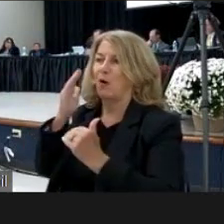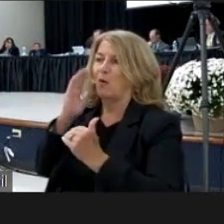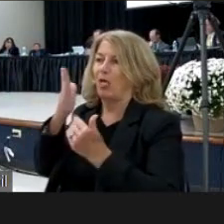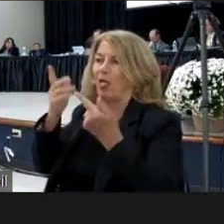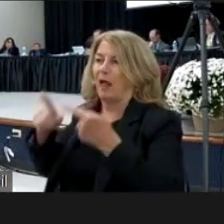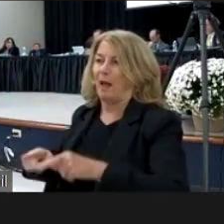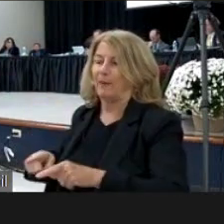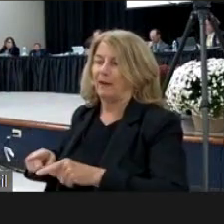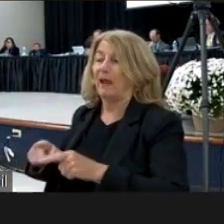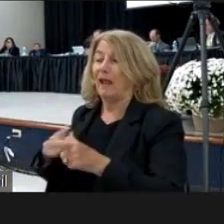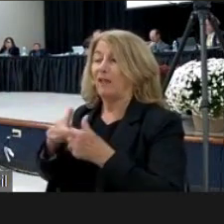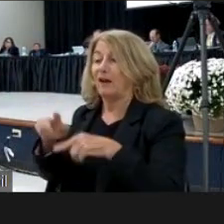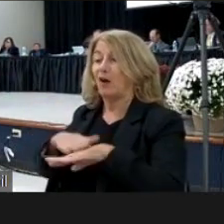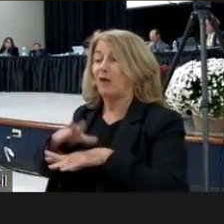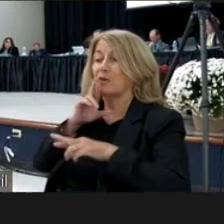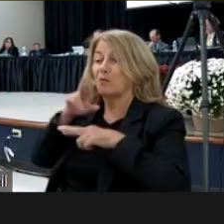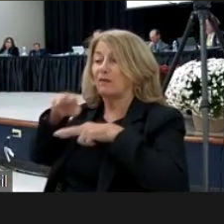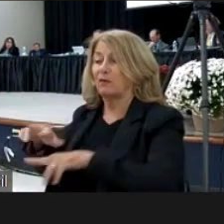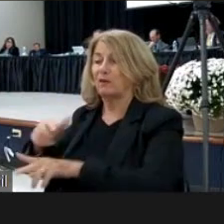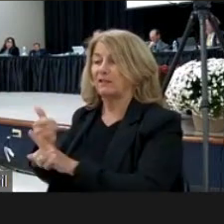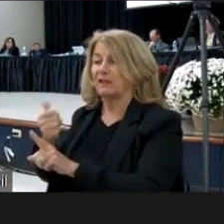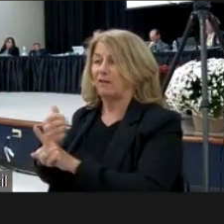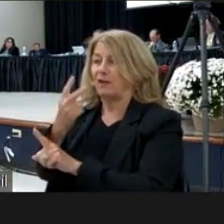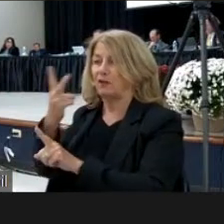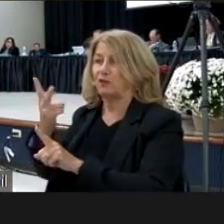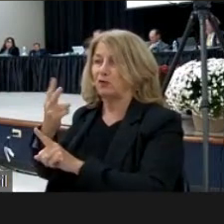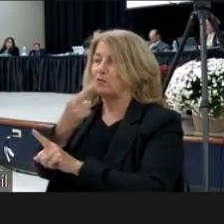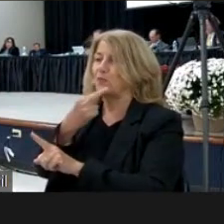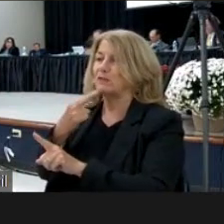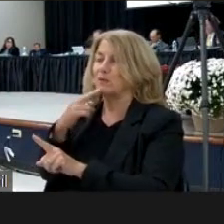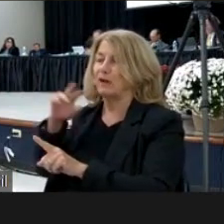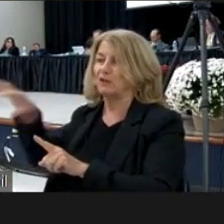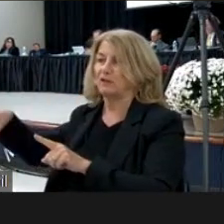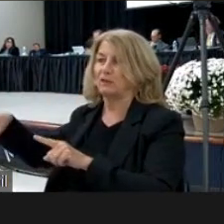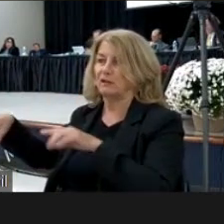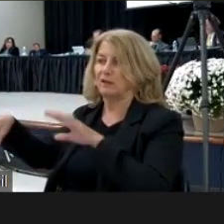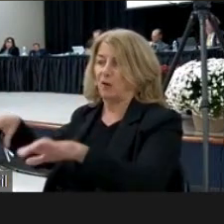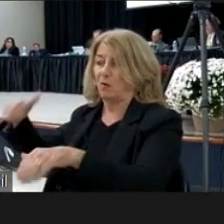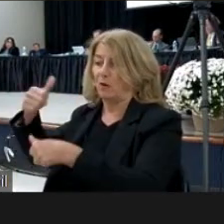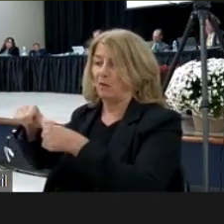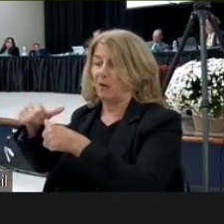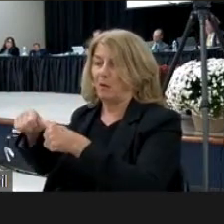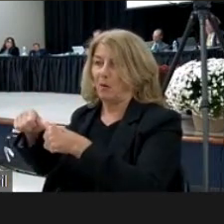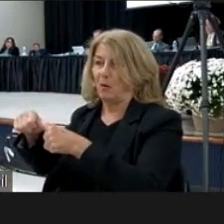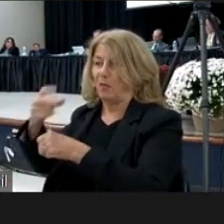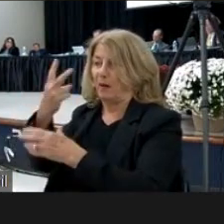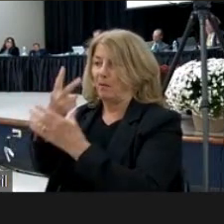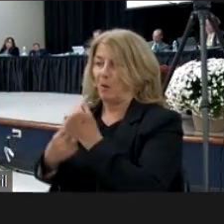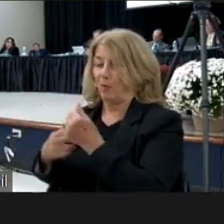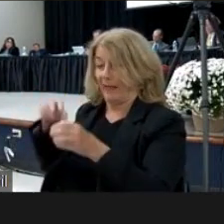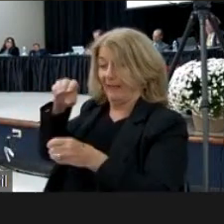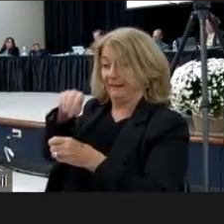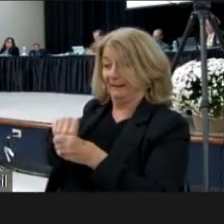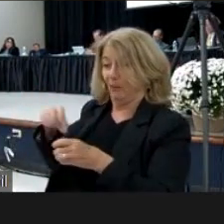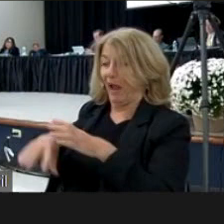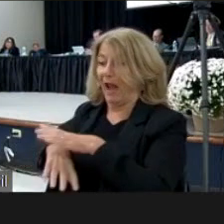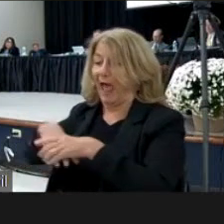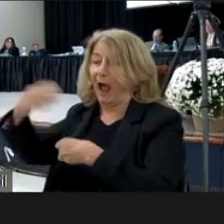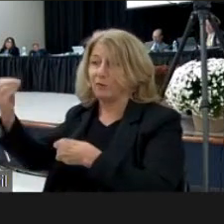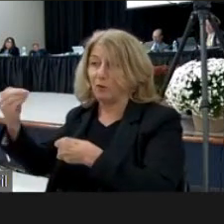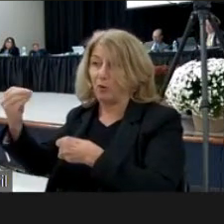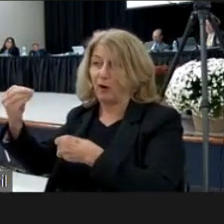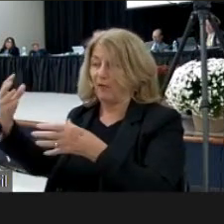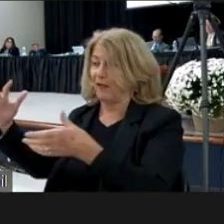And then up on the river, the two destination restaurants, as you recall, they're both indoor and outdoor, and they combine